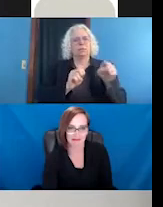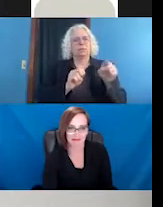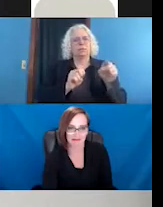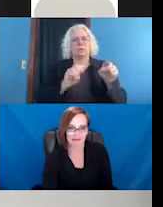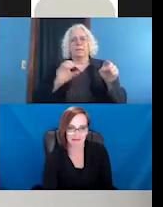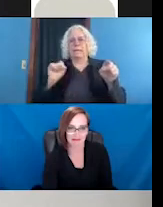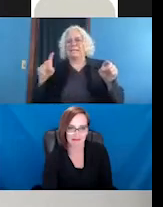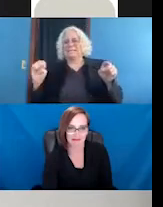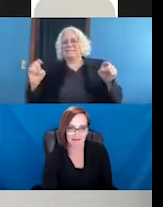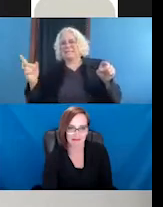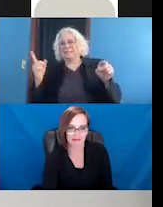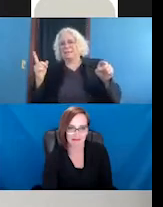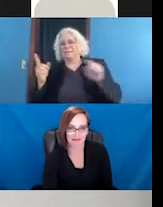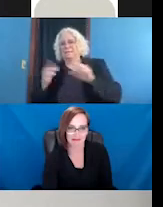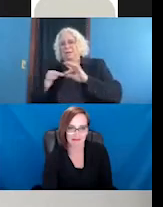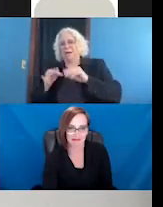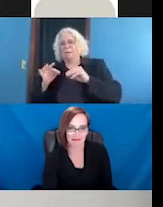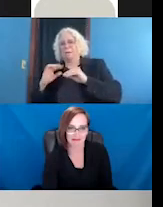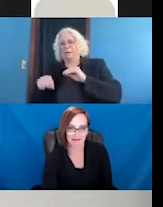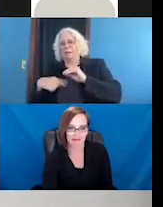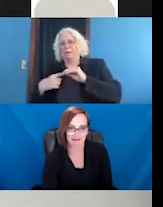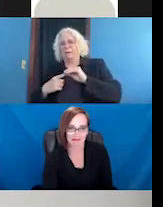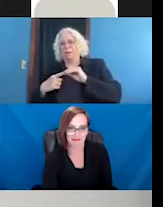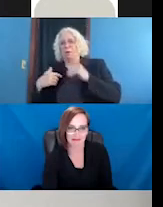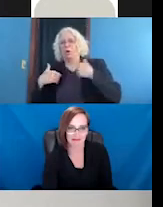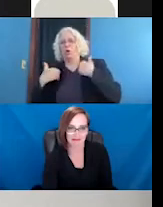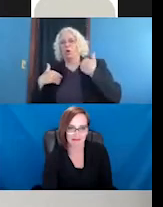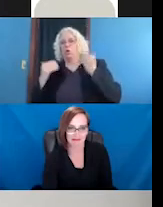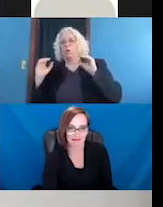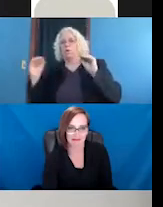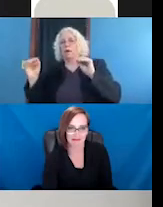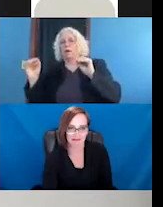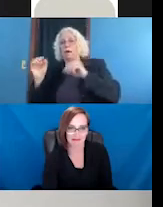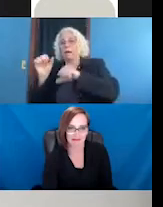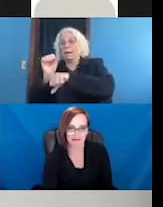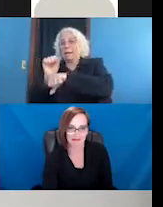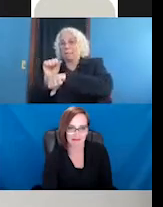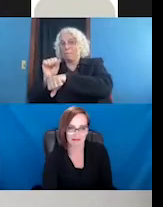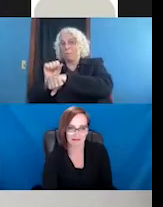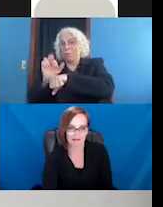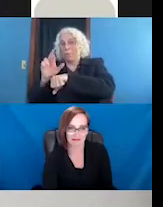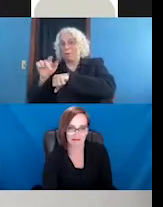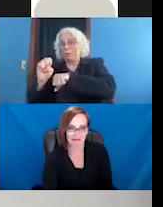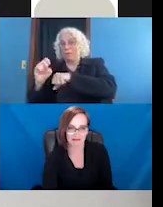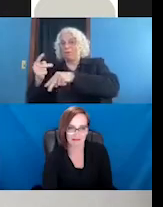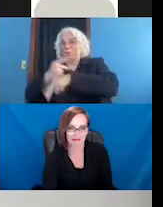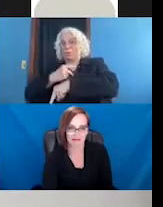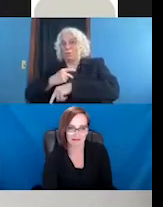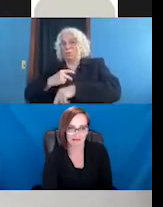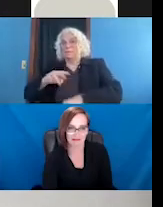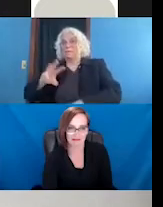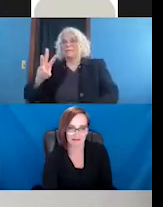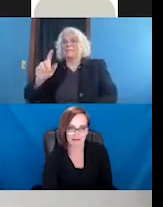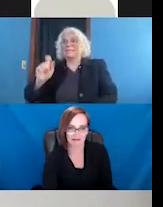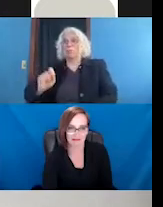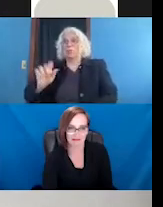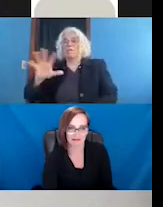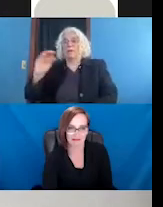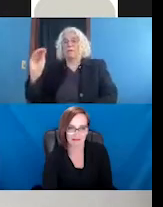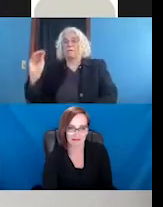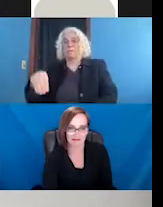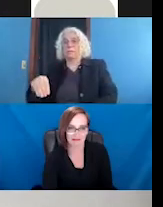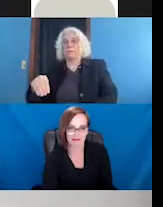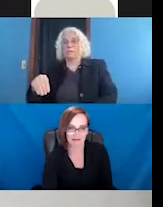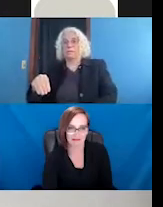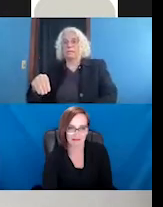some good information here on youth unemployment rate being the lowest it's ever been, about 6.5%. More hiring